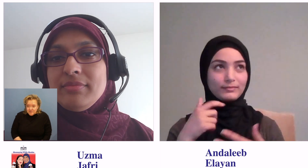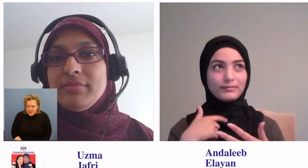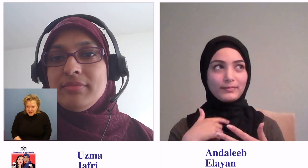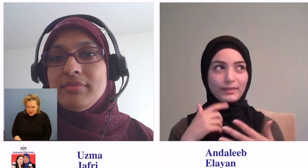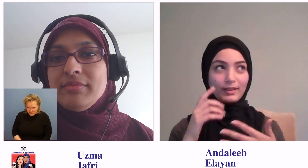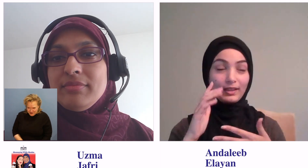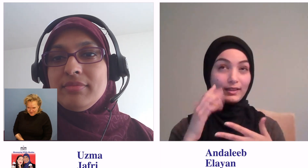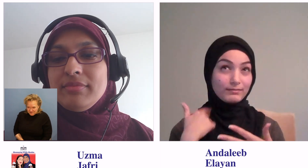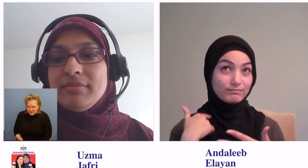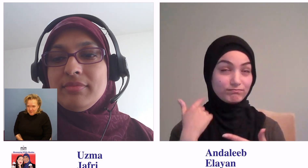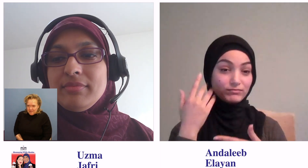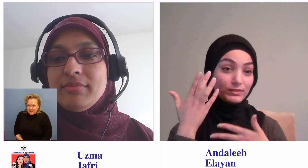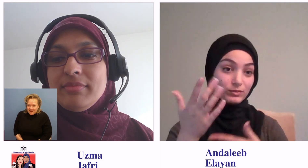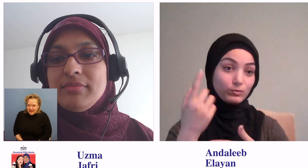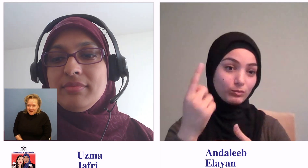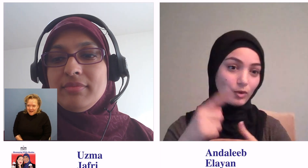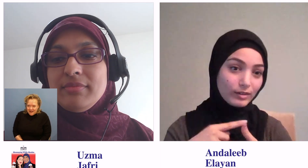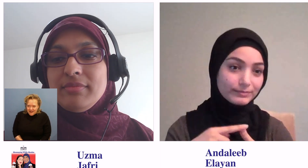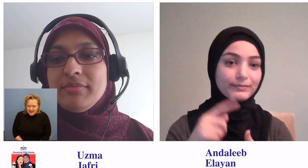Sure.